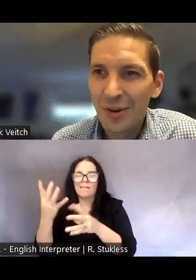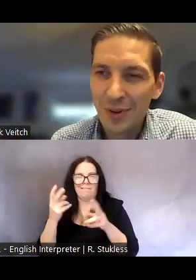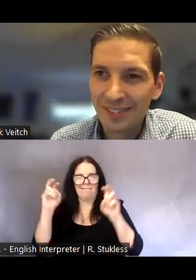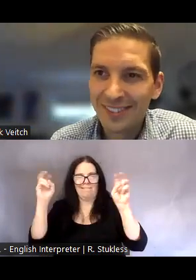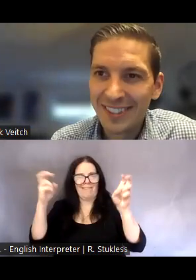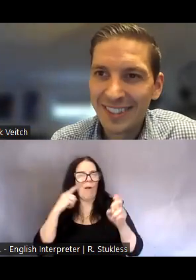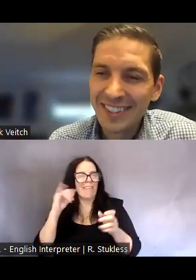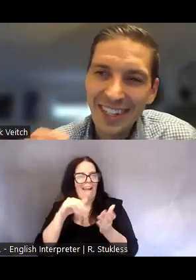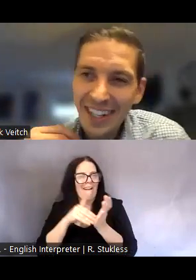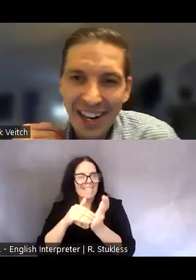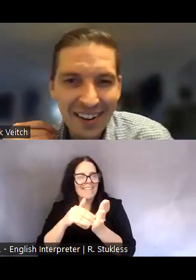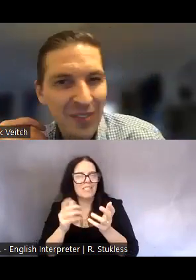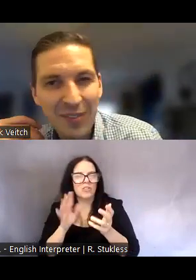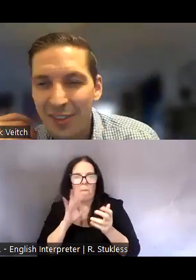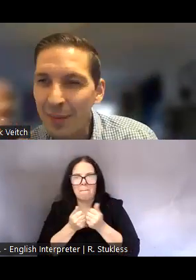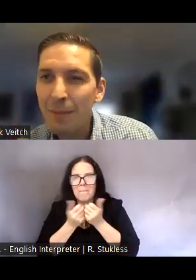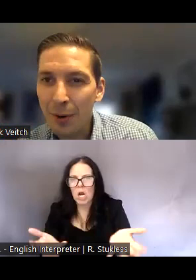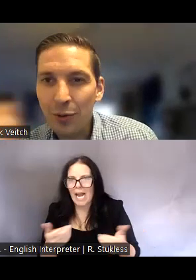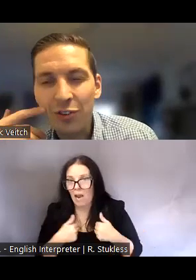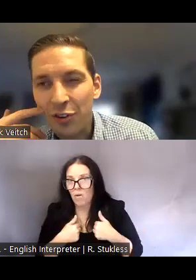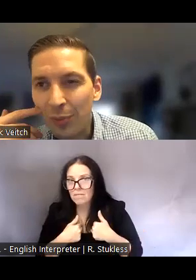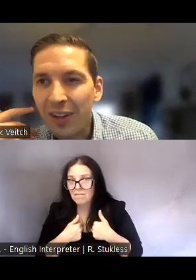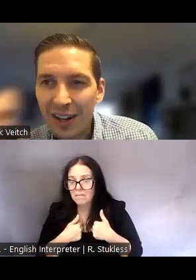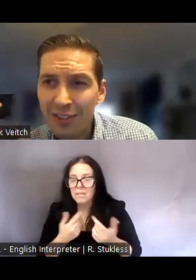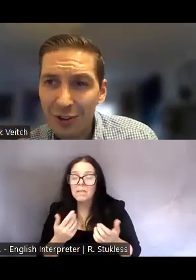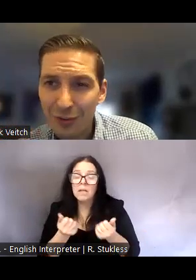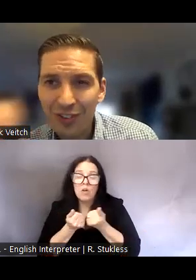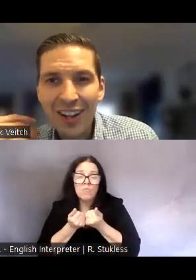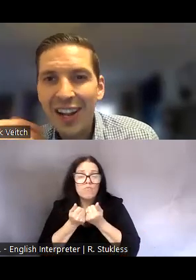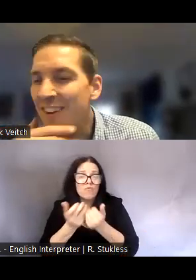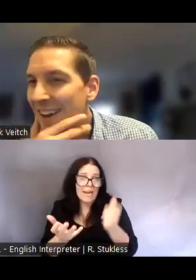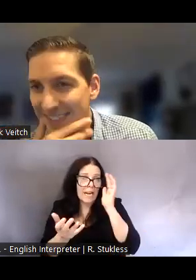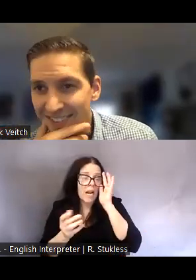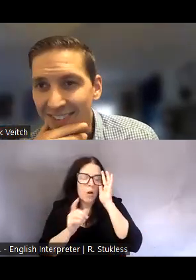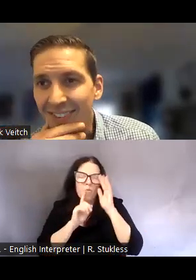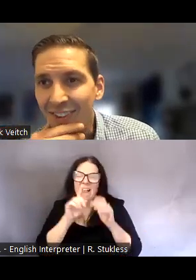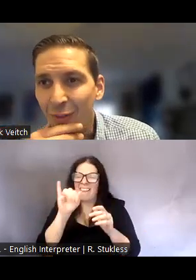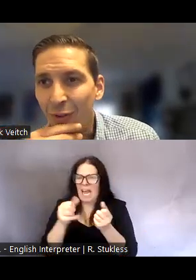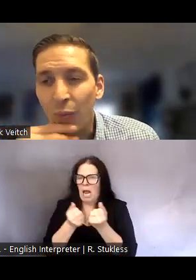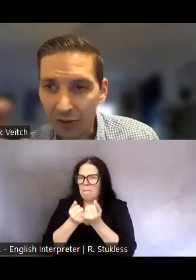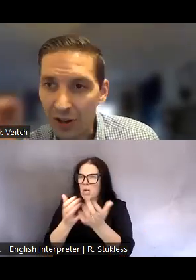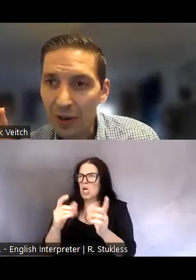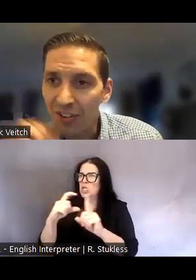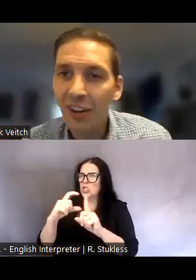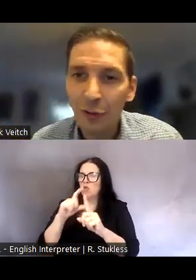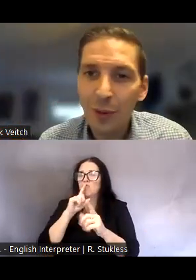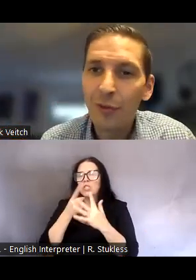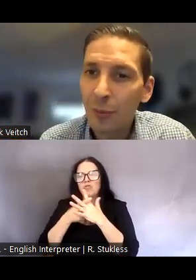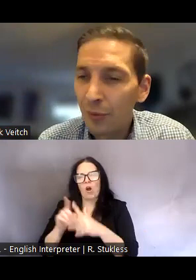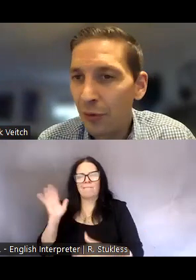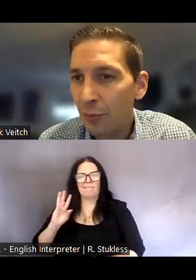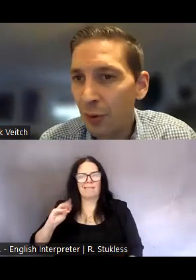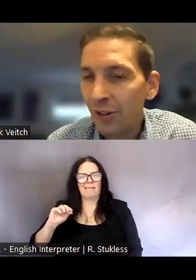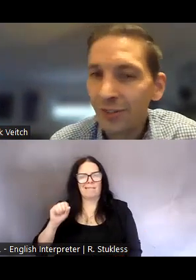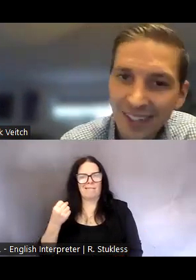burnout, don't we? And again, we think about burnout. It was a term that kind of surfaced in the 1960s with work done by a psychologist